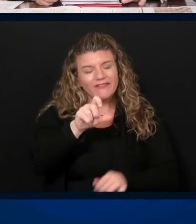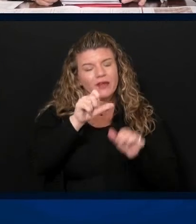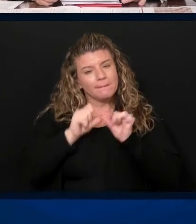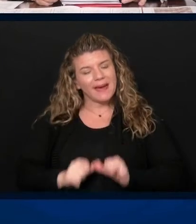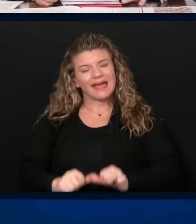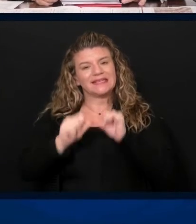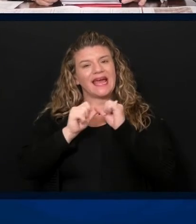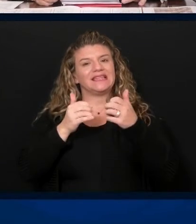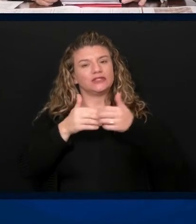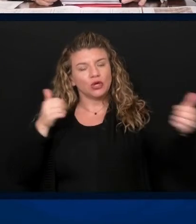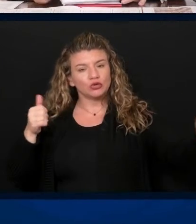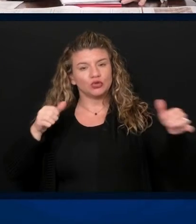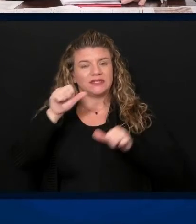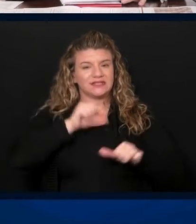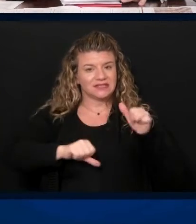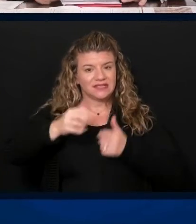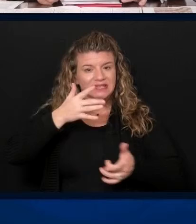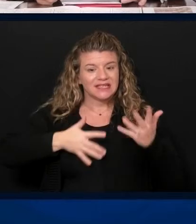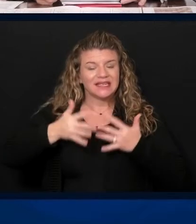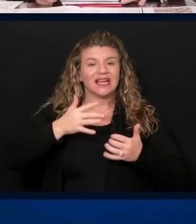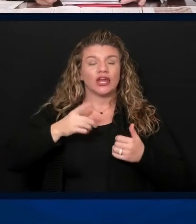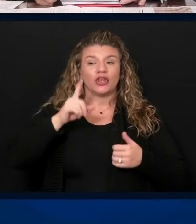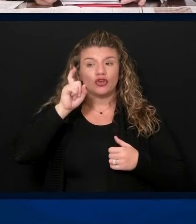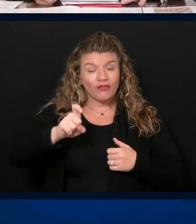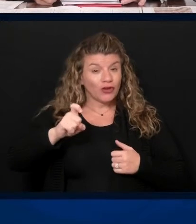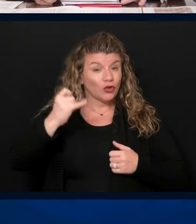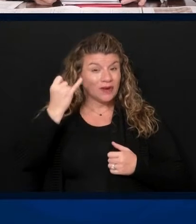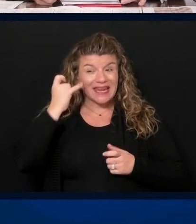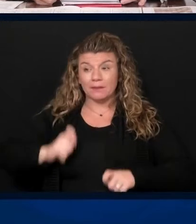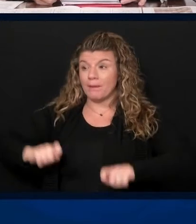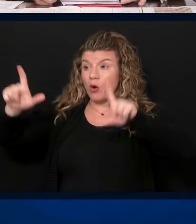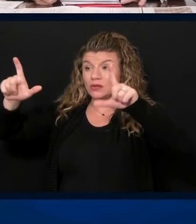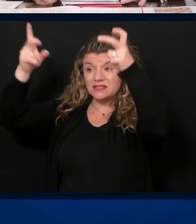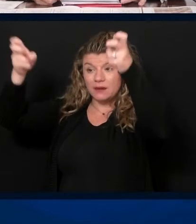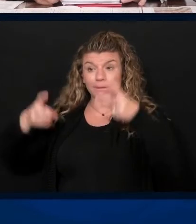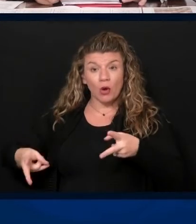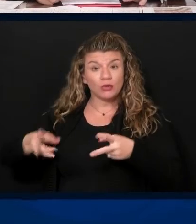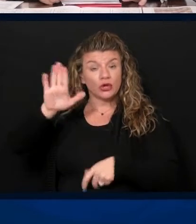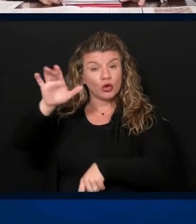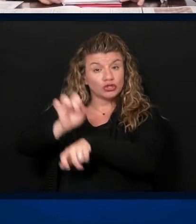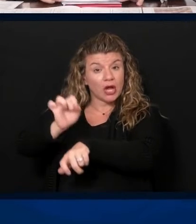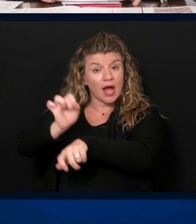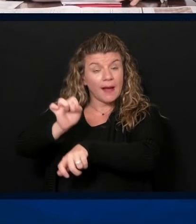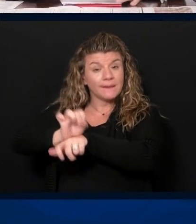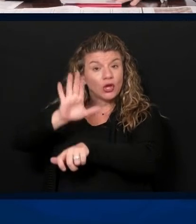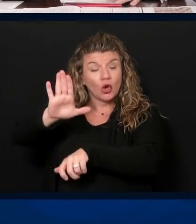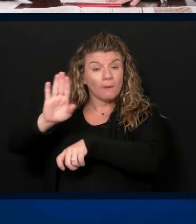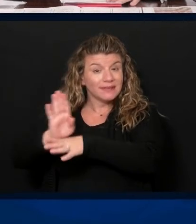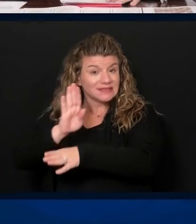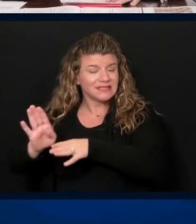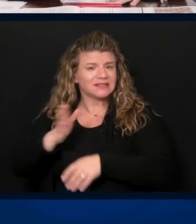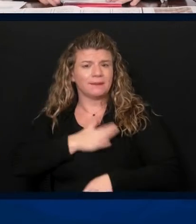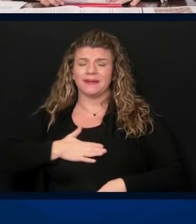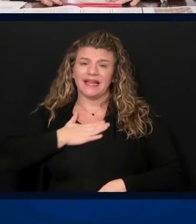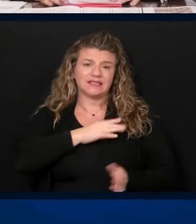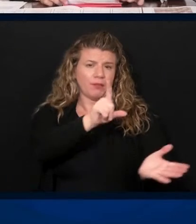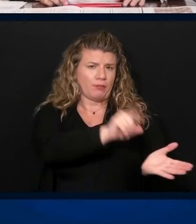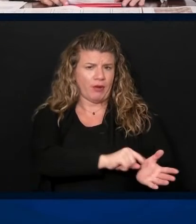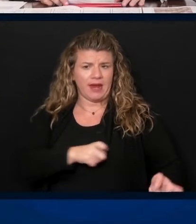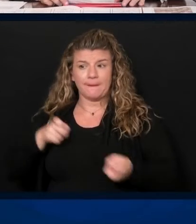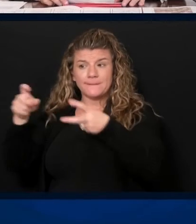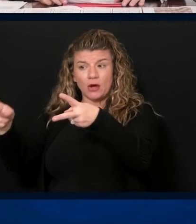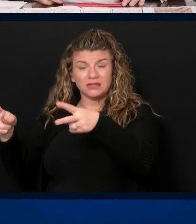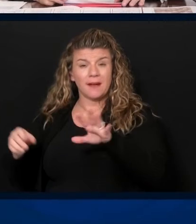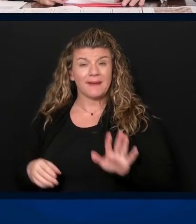maintain social distancing. If you need signs and everything to put up at your business, do so. But for crying out loud, if you